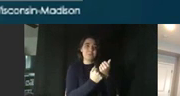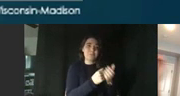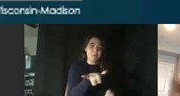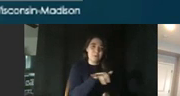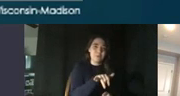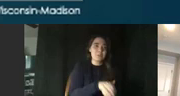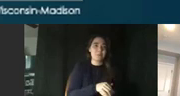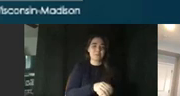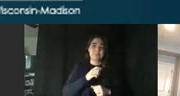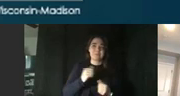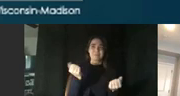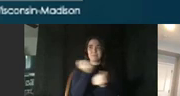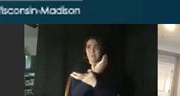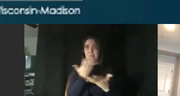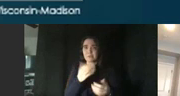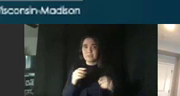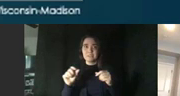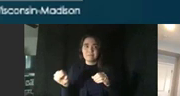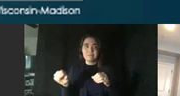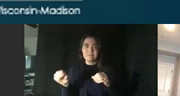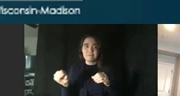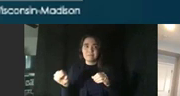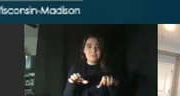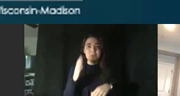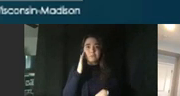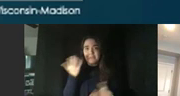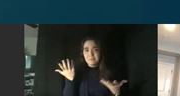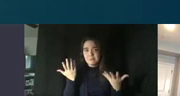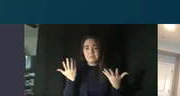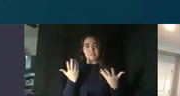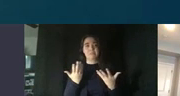doing. But then this goes into